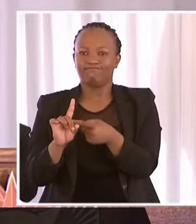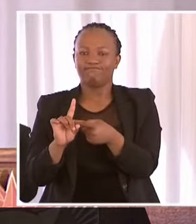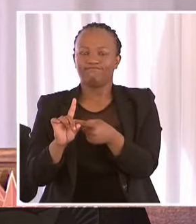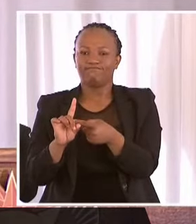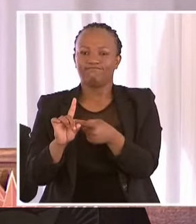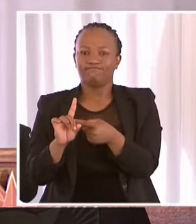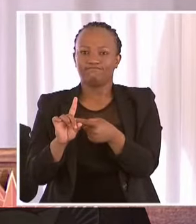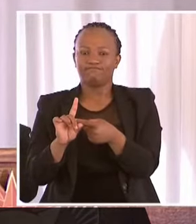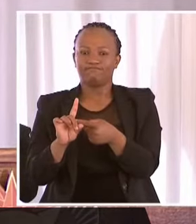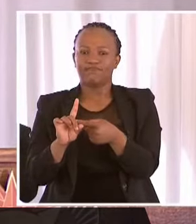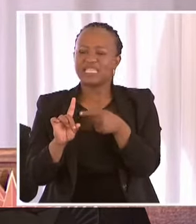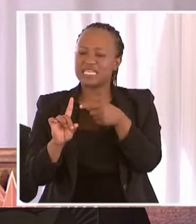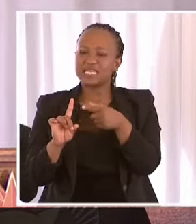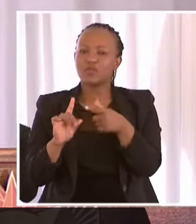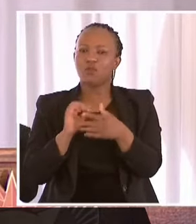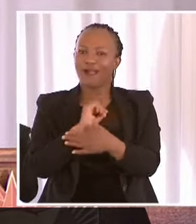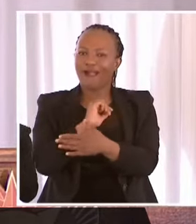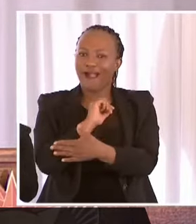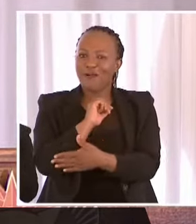a diplomat.